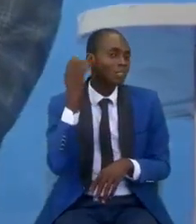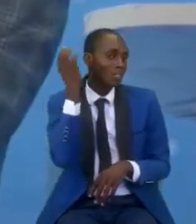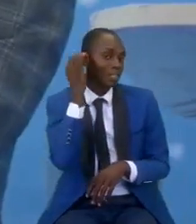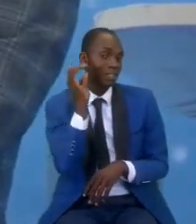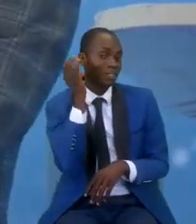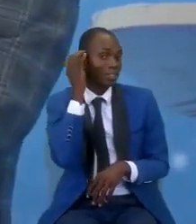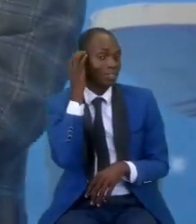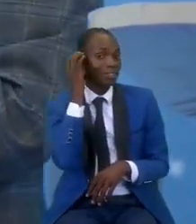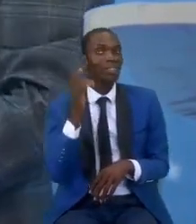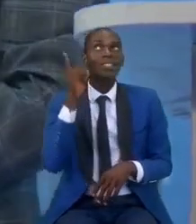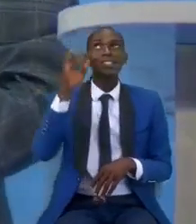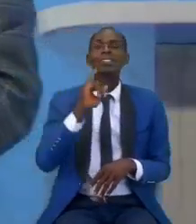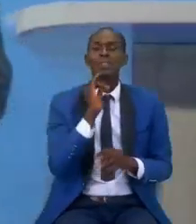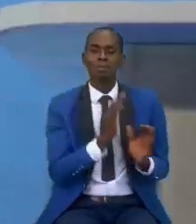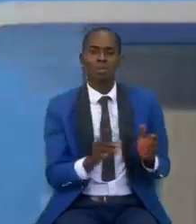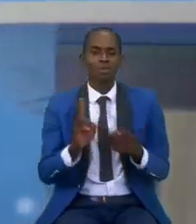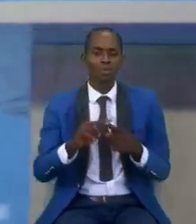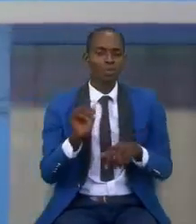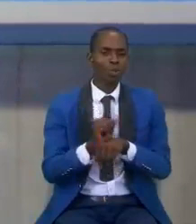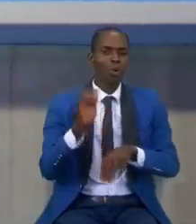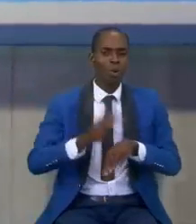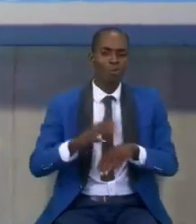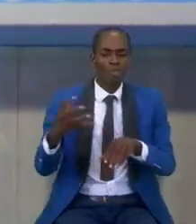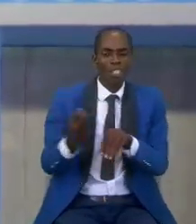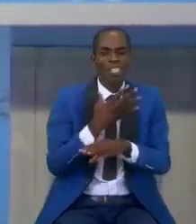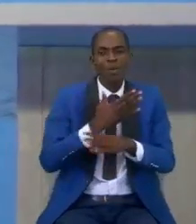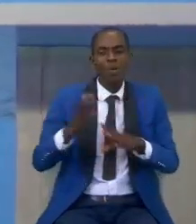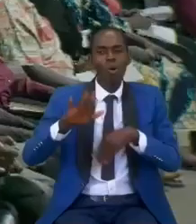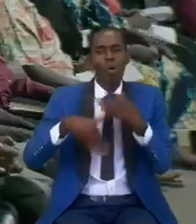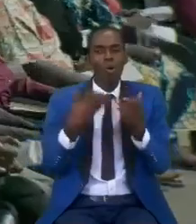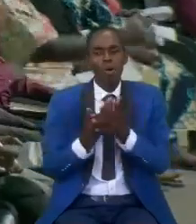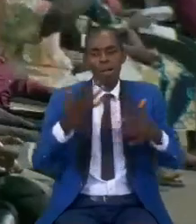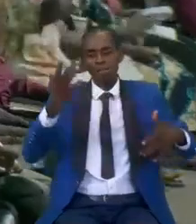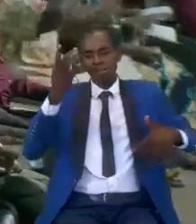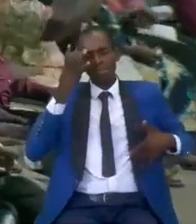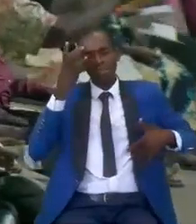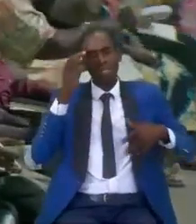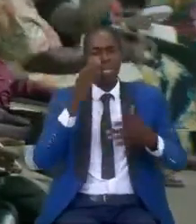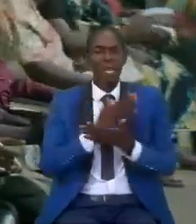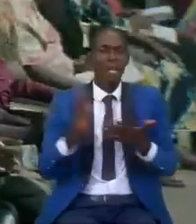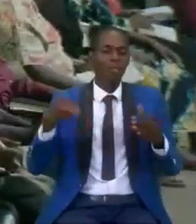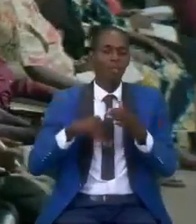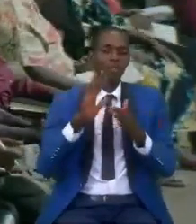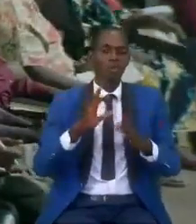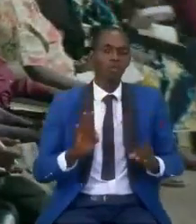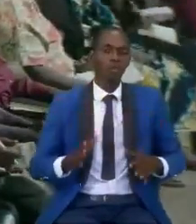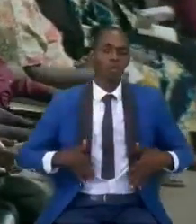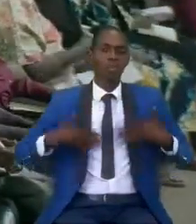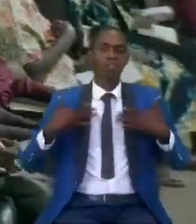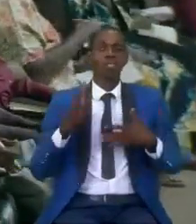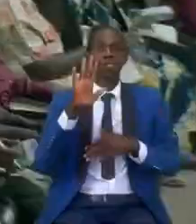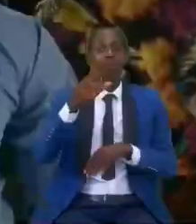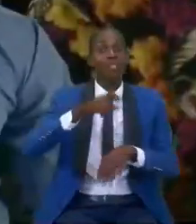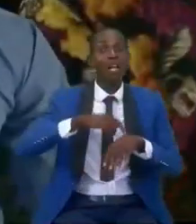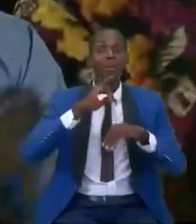infirmity away from your life. Your time has come. My time